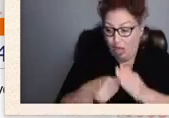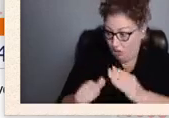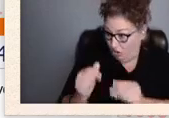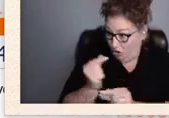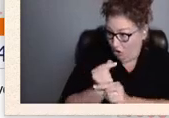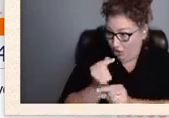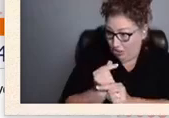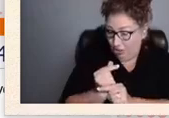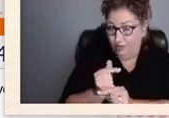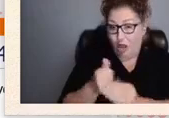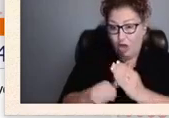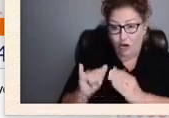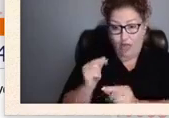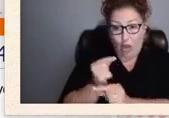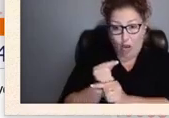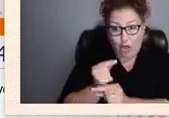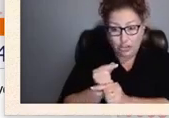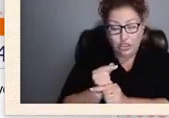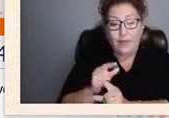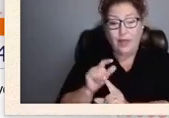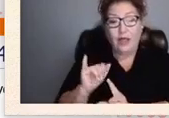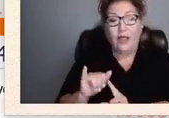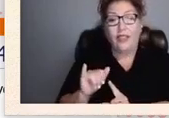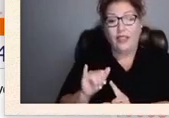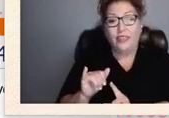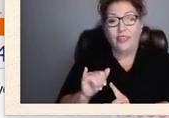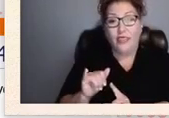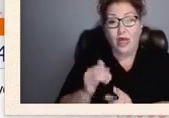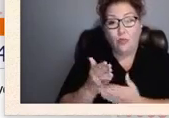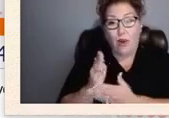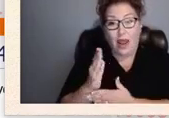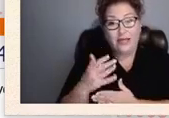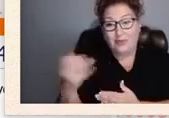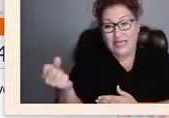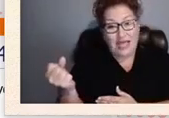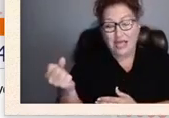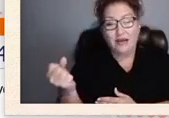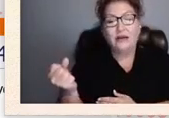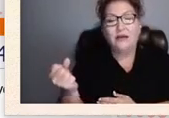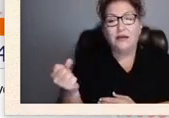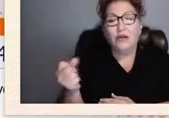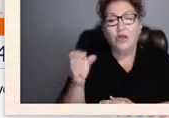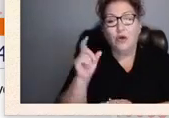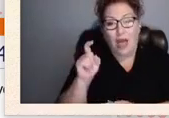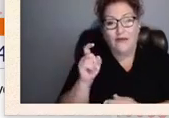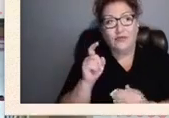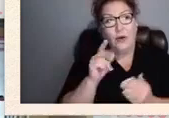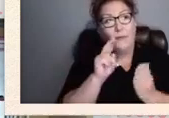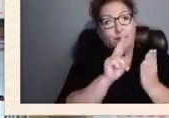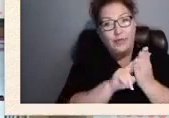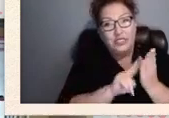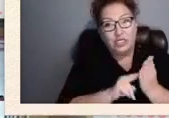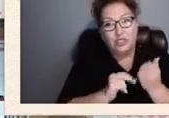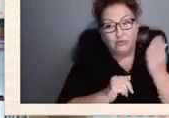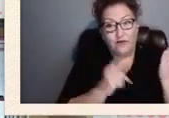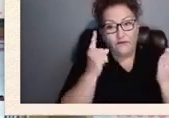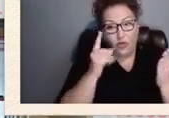under that guardianship, that right has been taken away, you would have to petition for the court to get permission to do that.